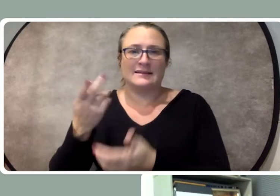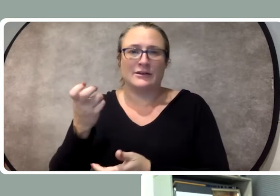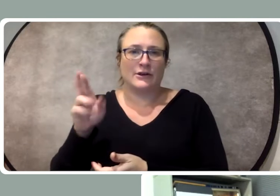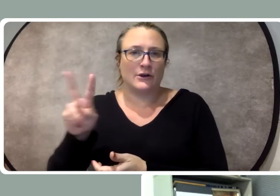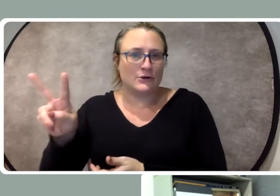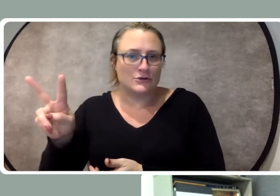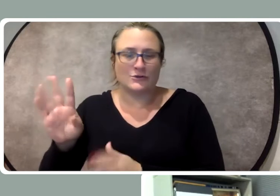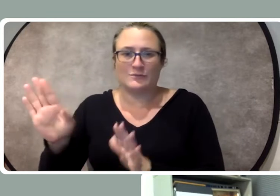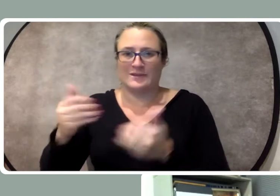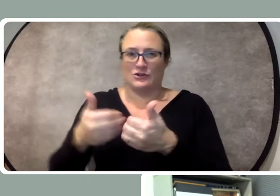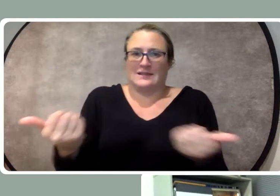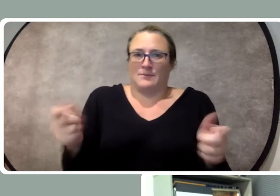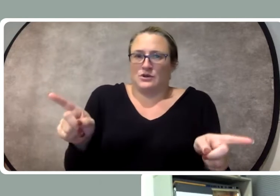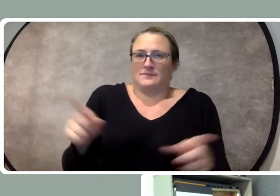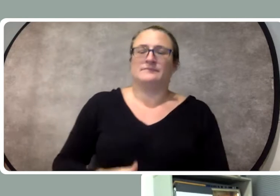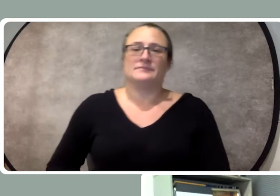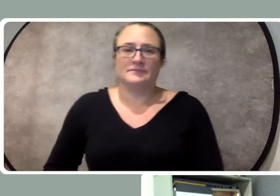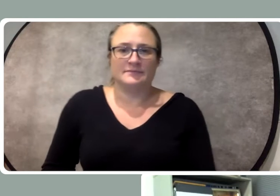completely separate.